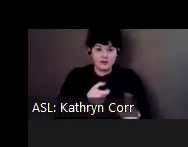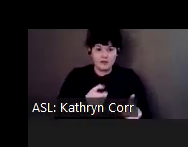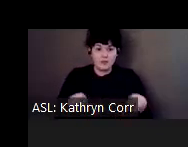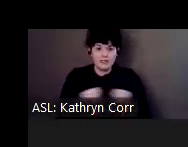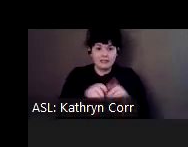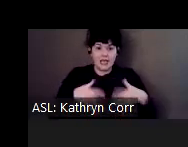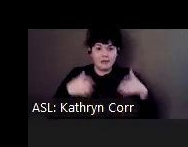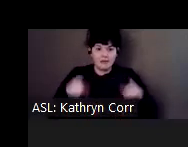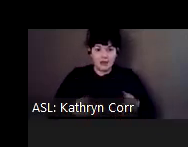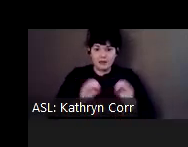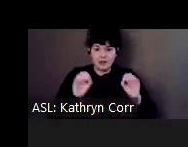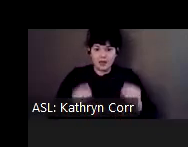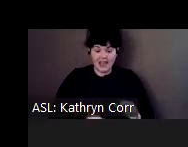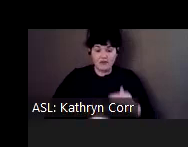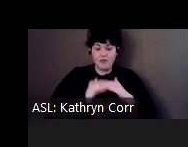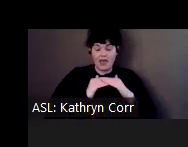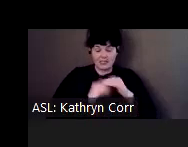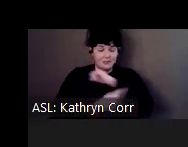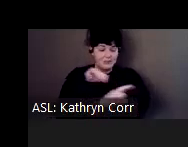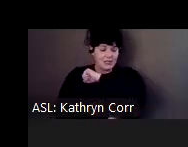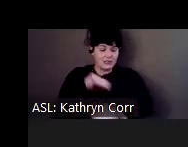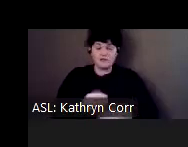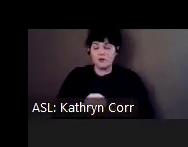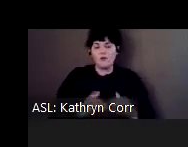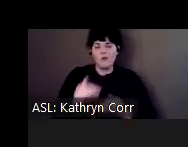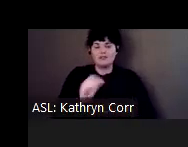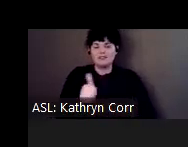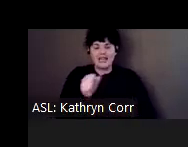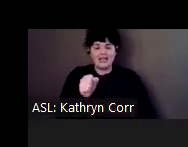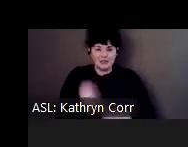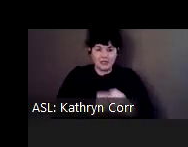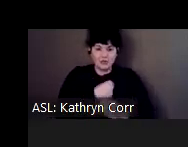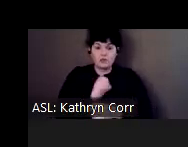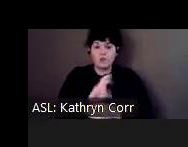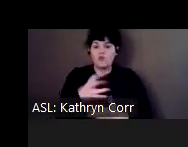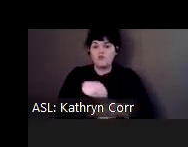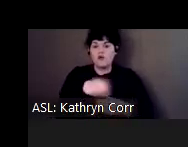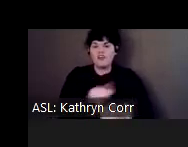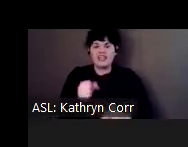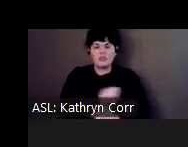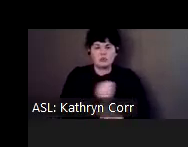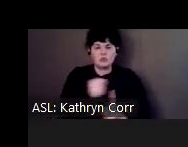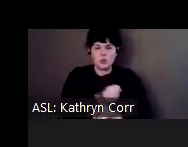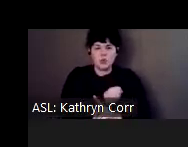years, involve any assaultive conviction, or involve any dangerous